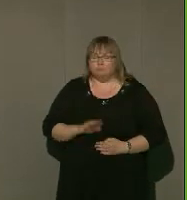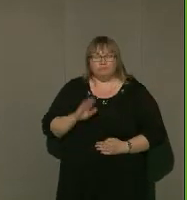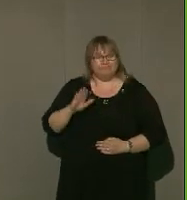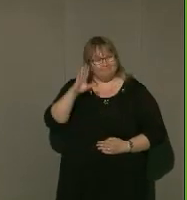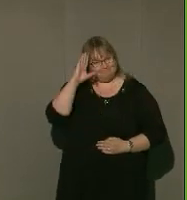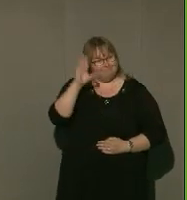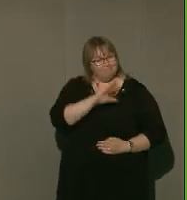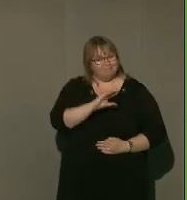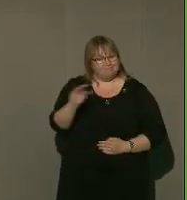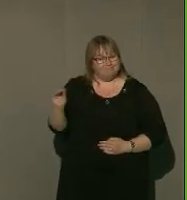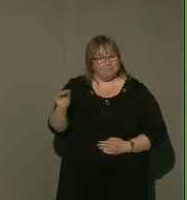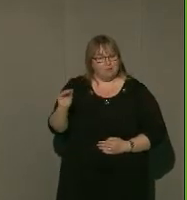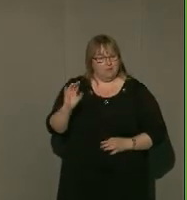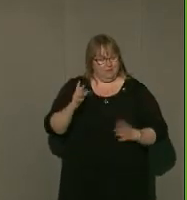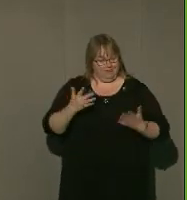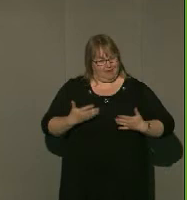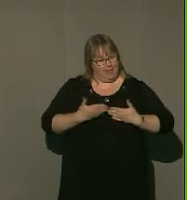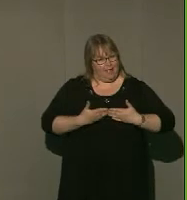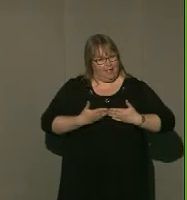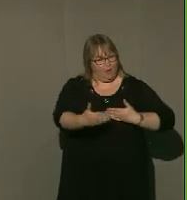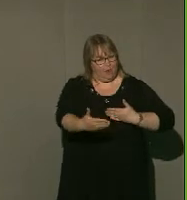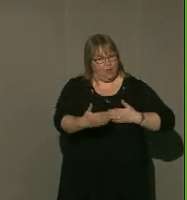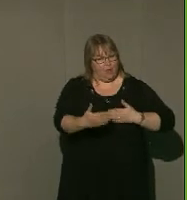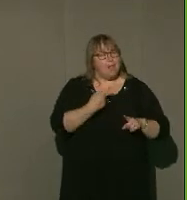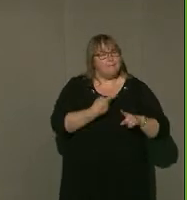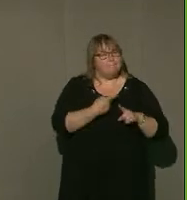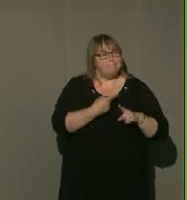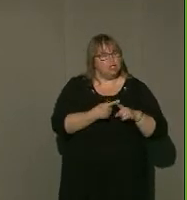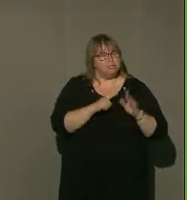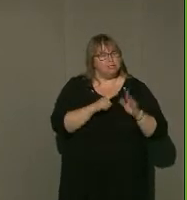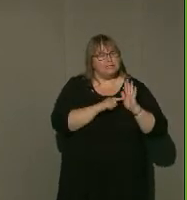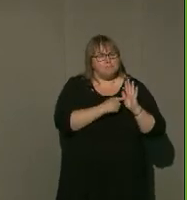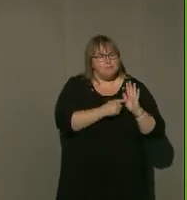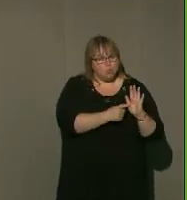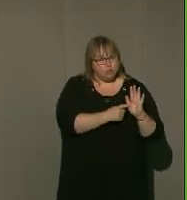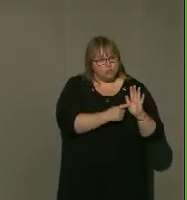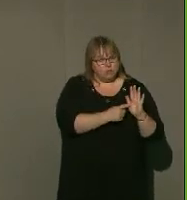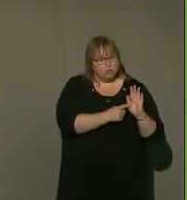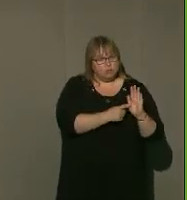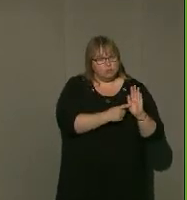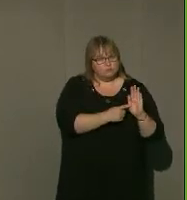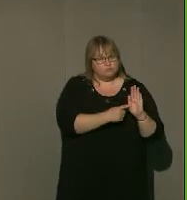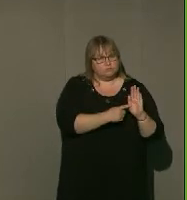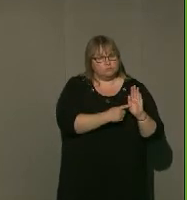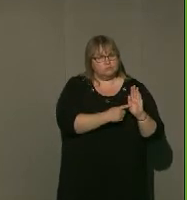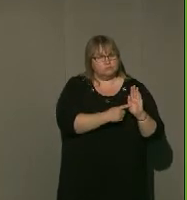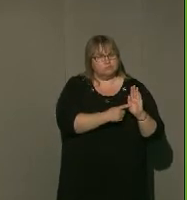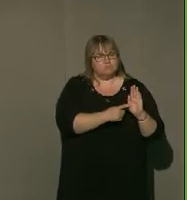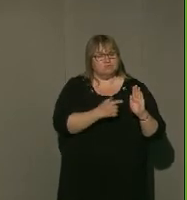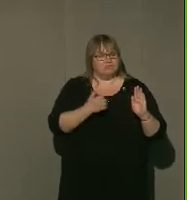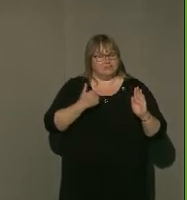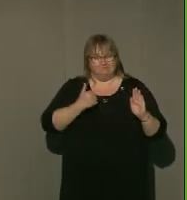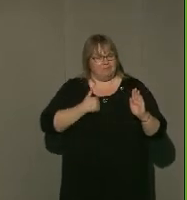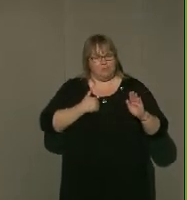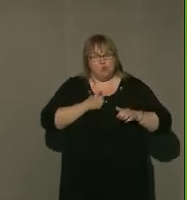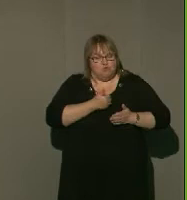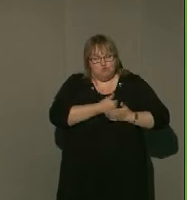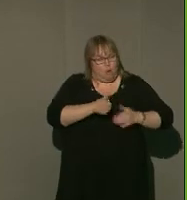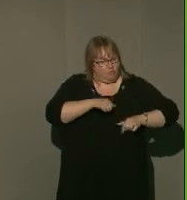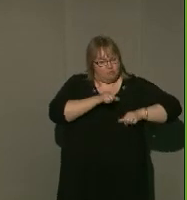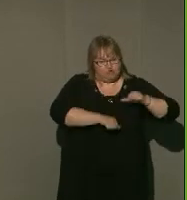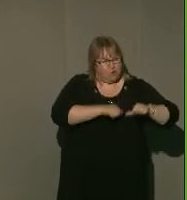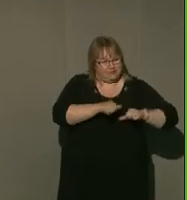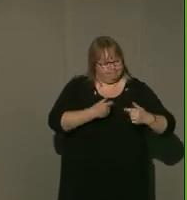to outline what happens here. Emergency motions are outside of our normal process in the